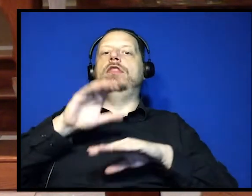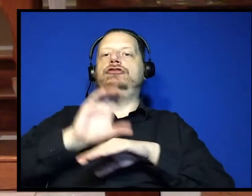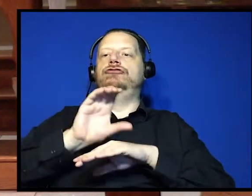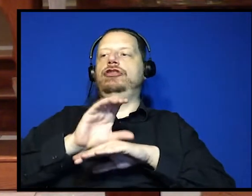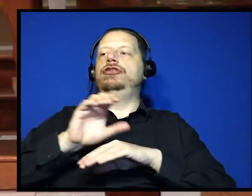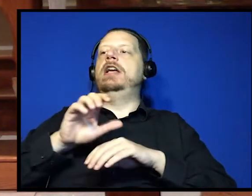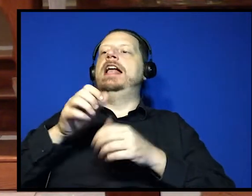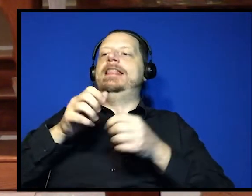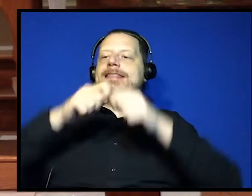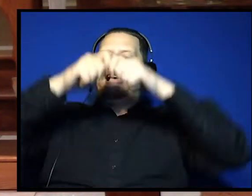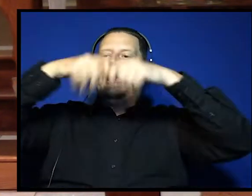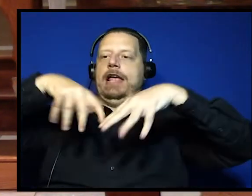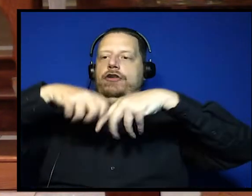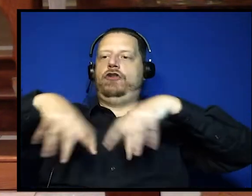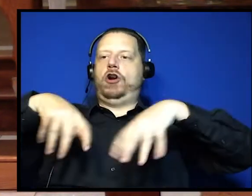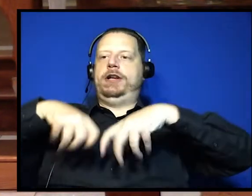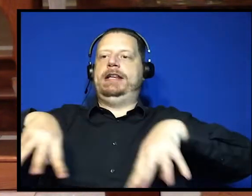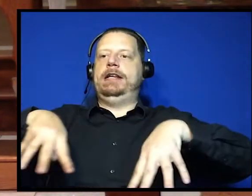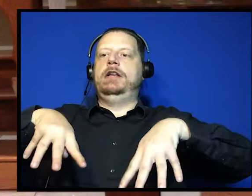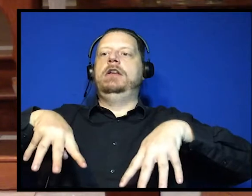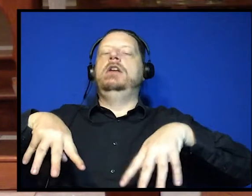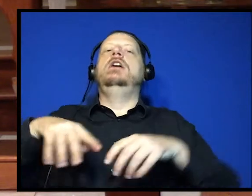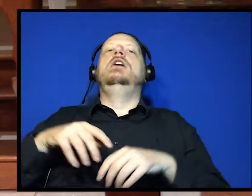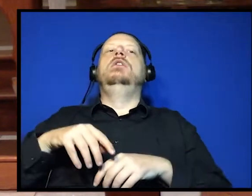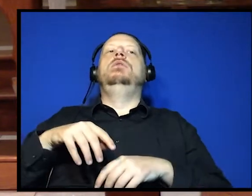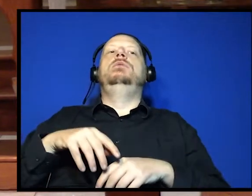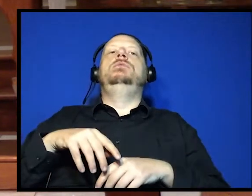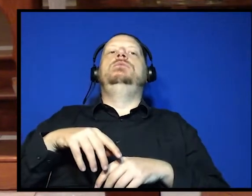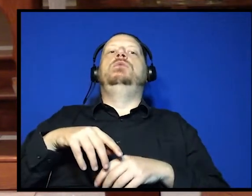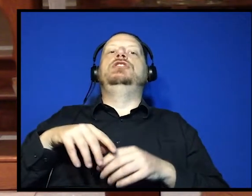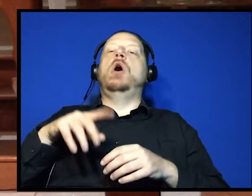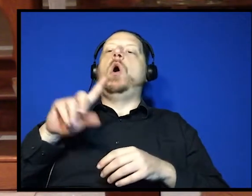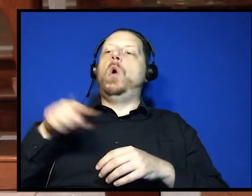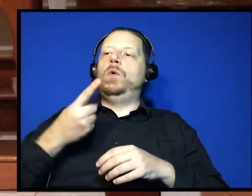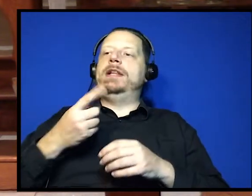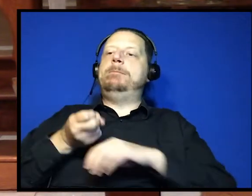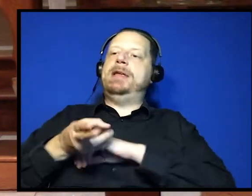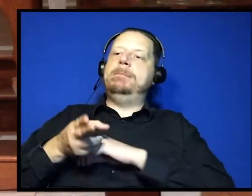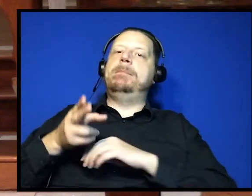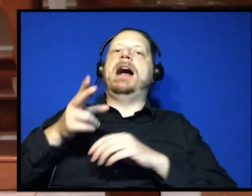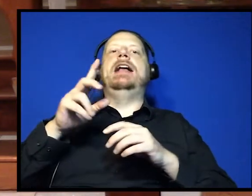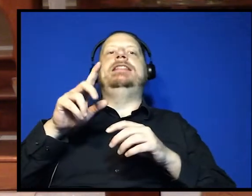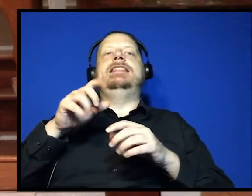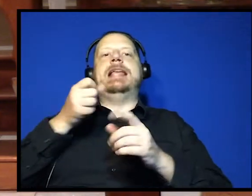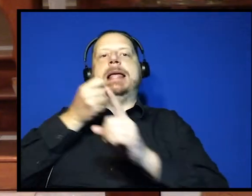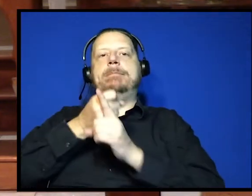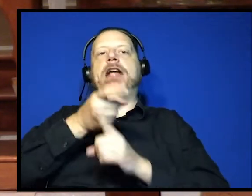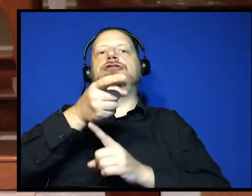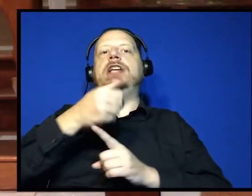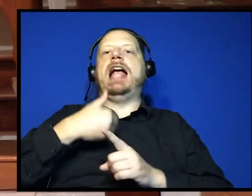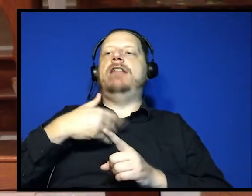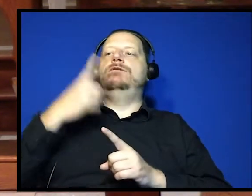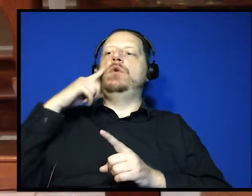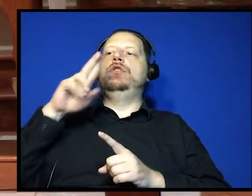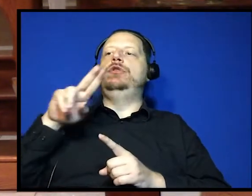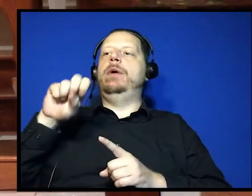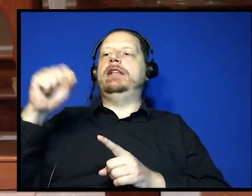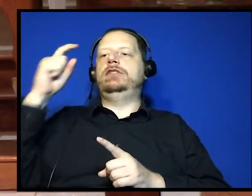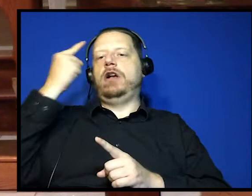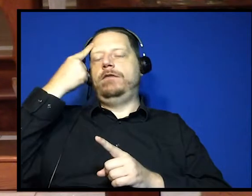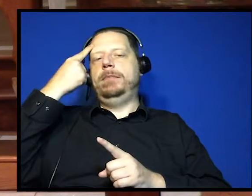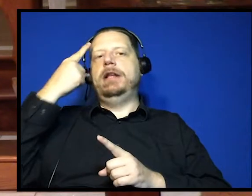the hierarchy, was paralleled only by the impact she had on the government of the United States in terms